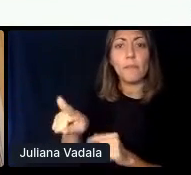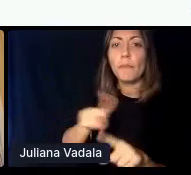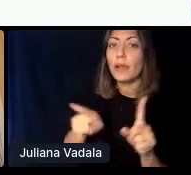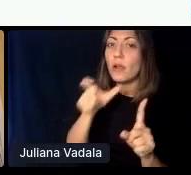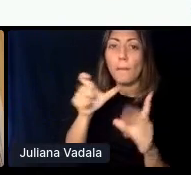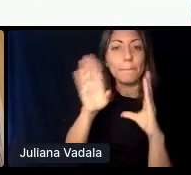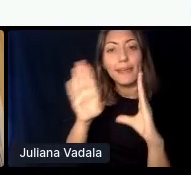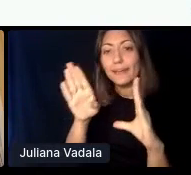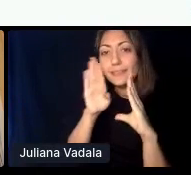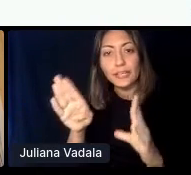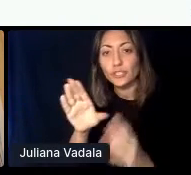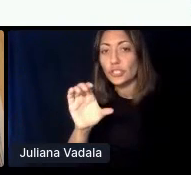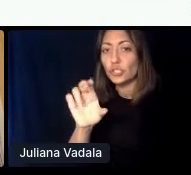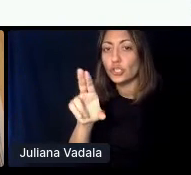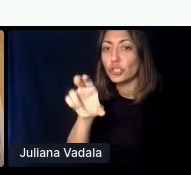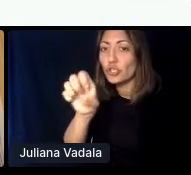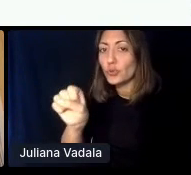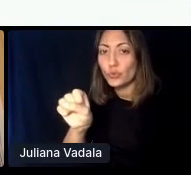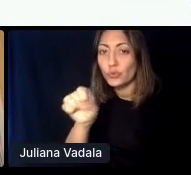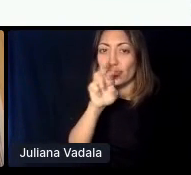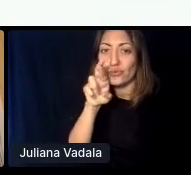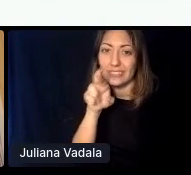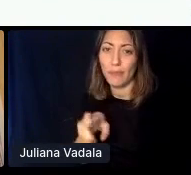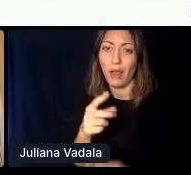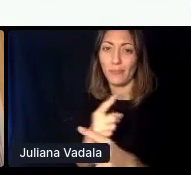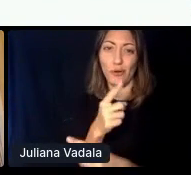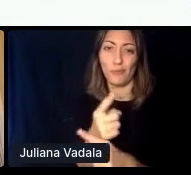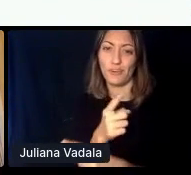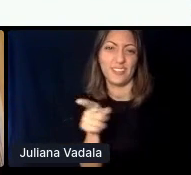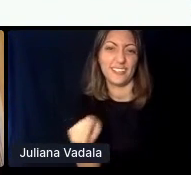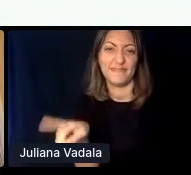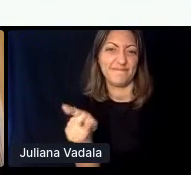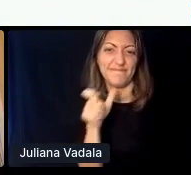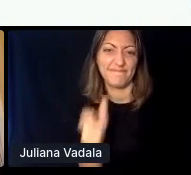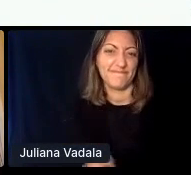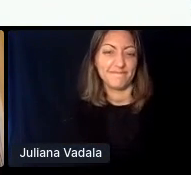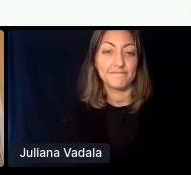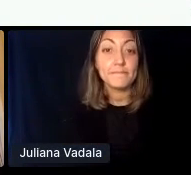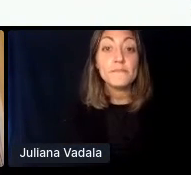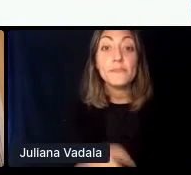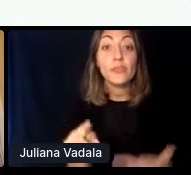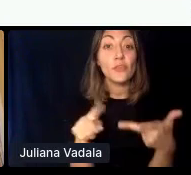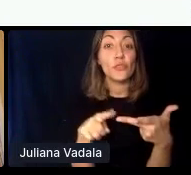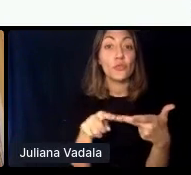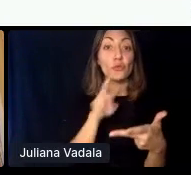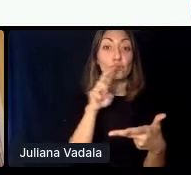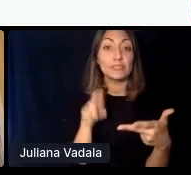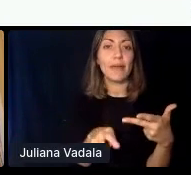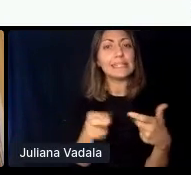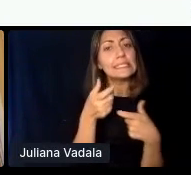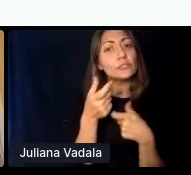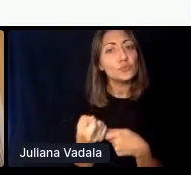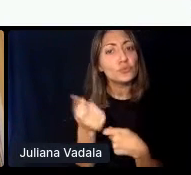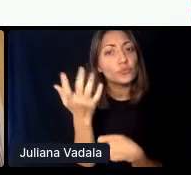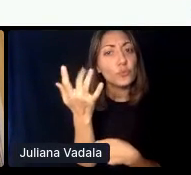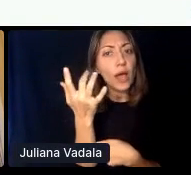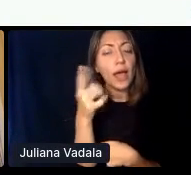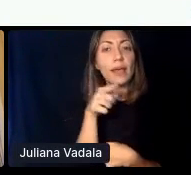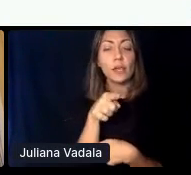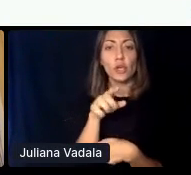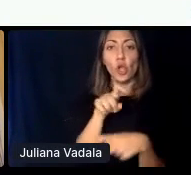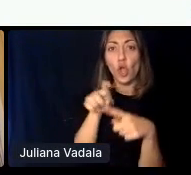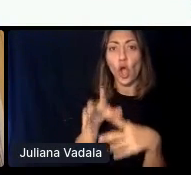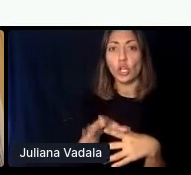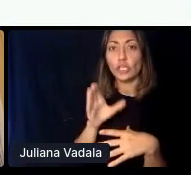that's going to help them respond appropriately. And then in the third response, this one's kind of interesting because the caller seems kind of flustered